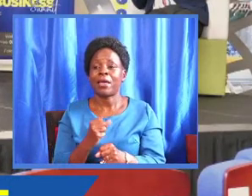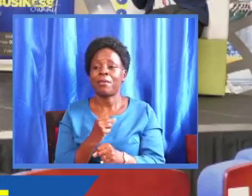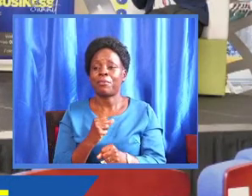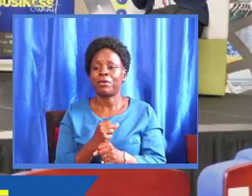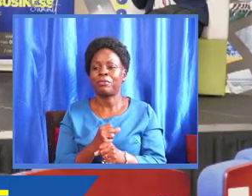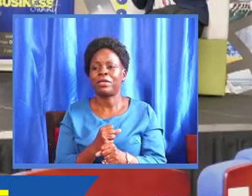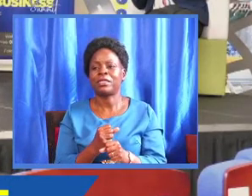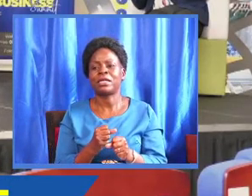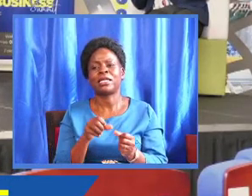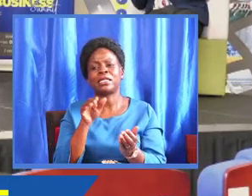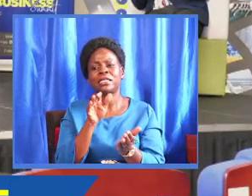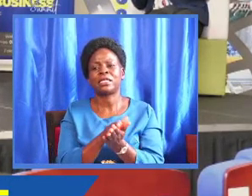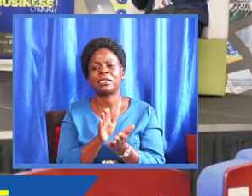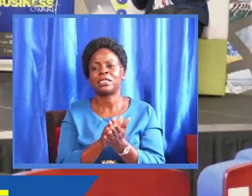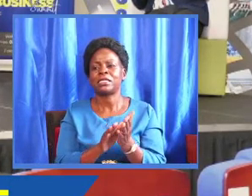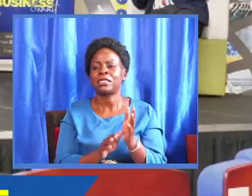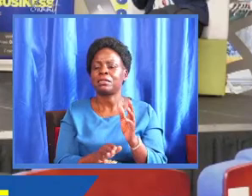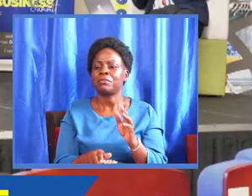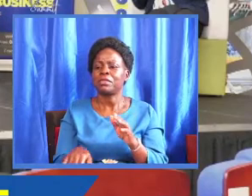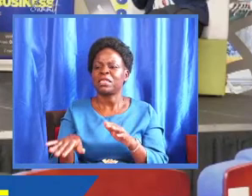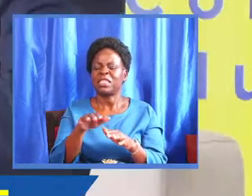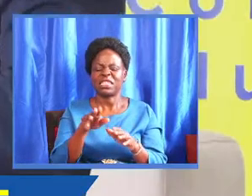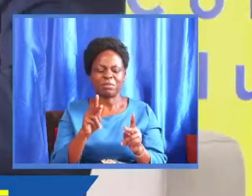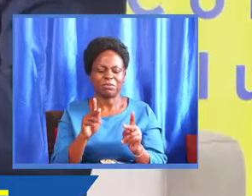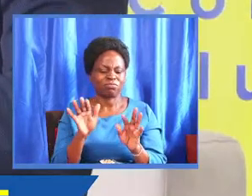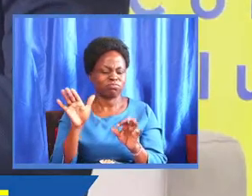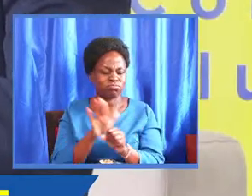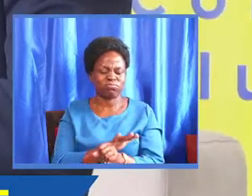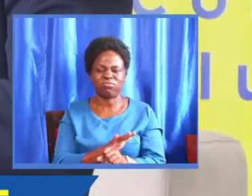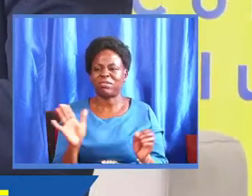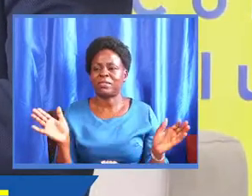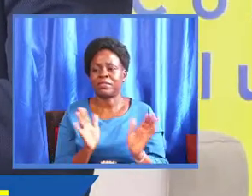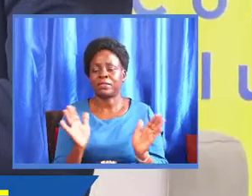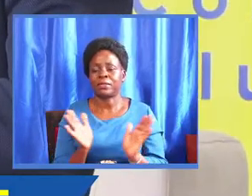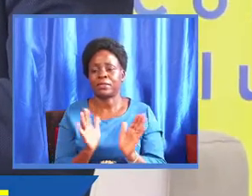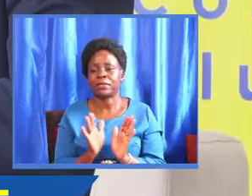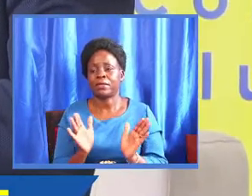villages and keeping cities less crowded. That's Ranjit.